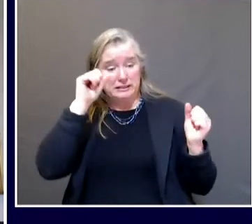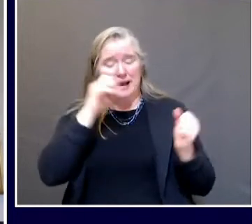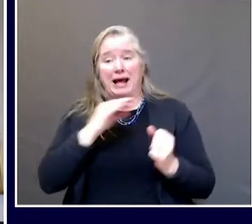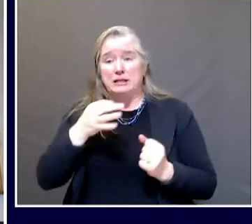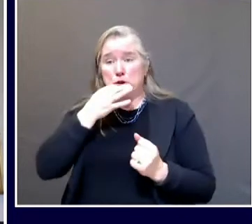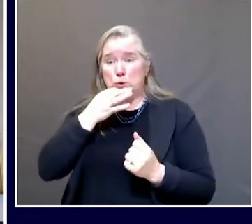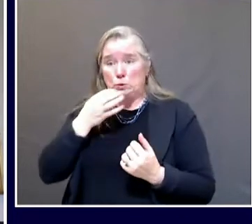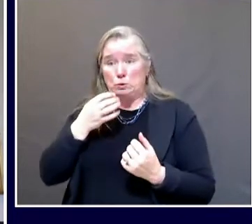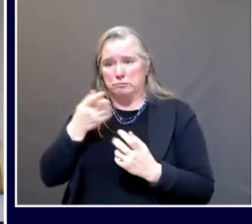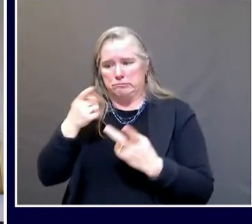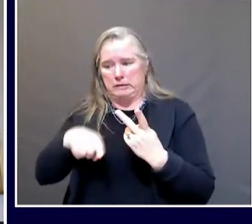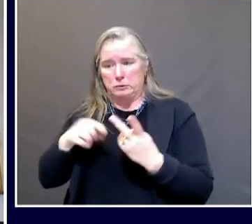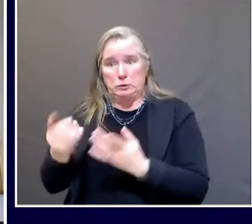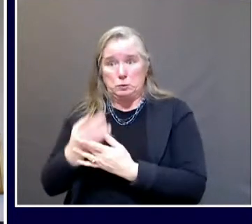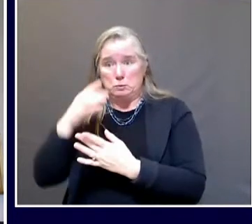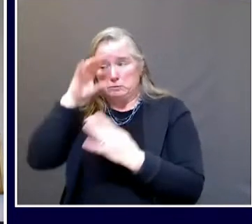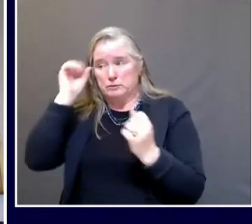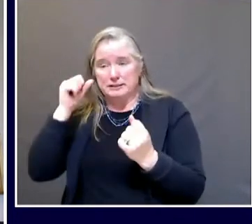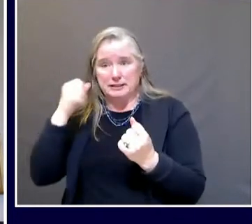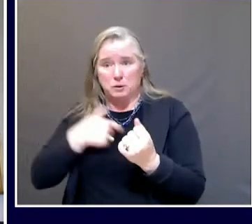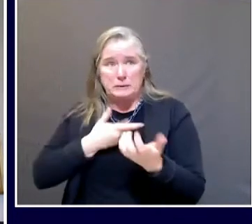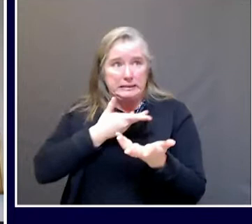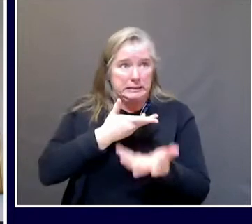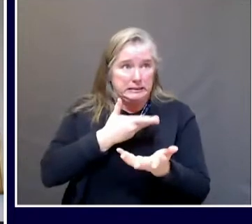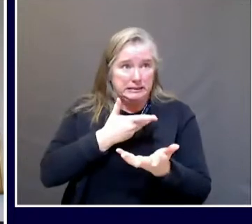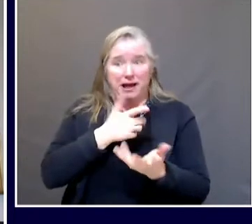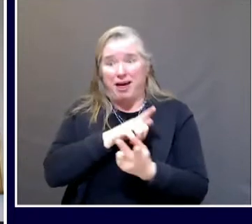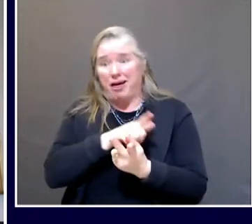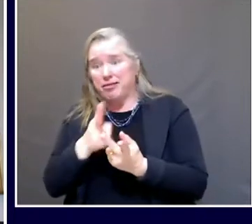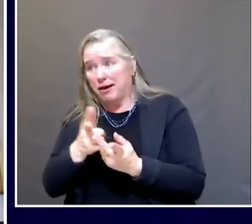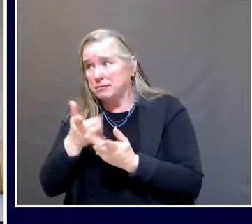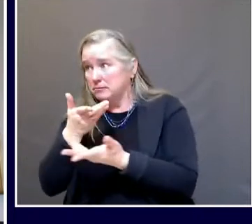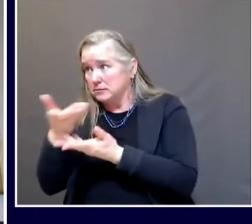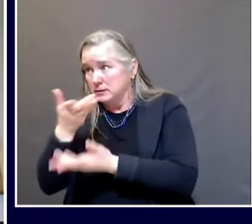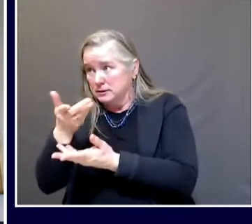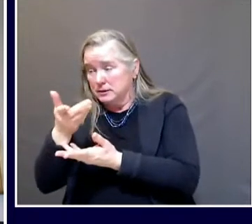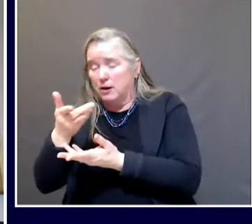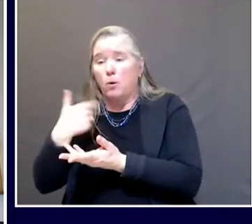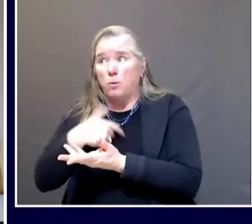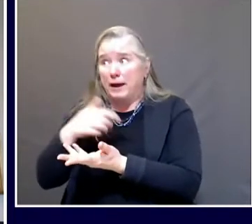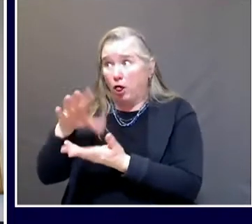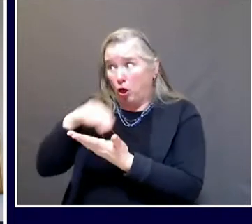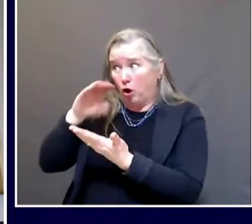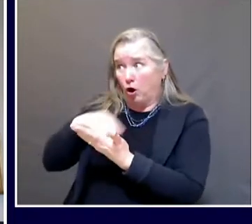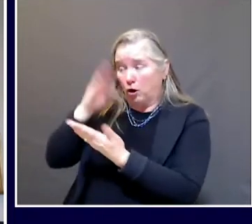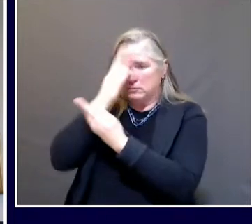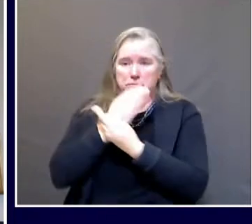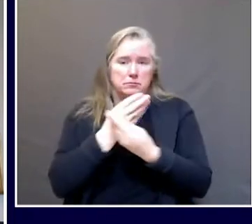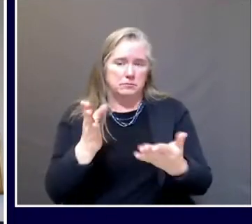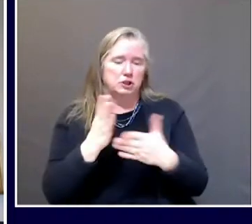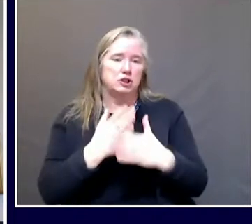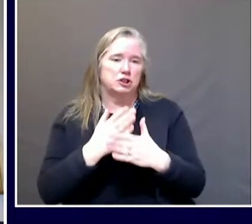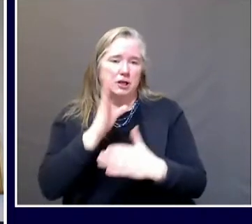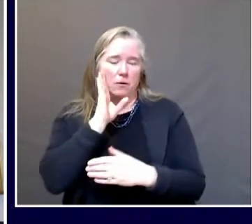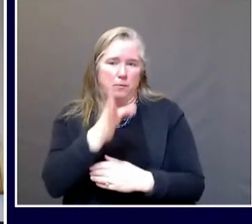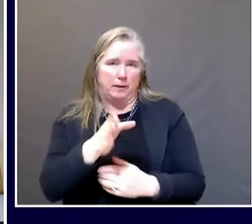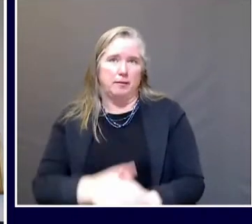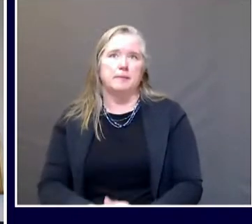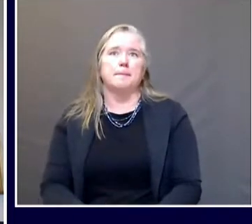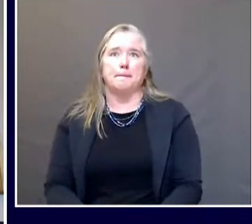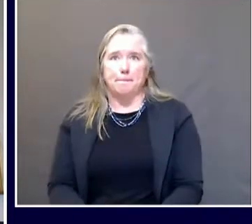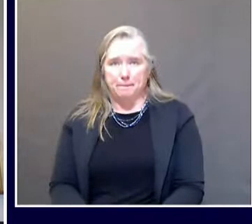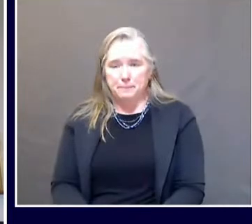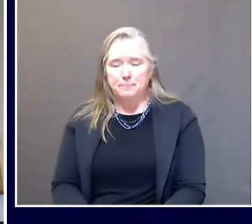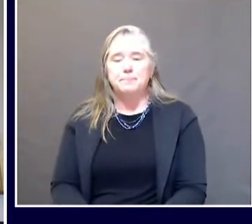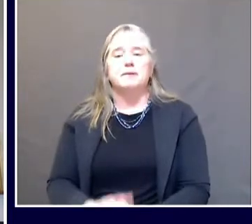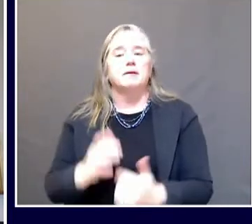keep everyone updated based on what we know and specifically how it affects you and where and when you may be able to get